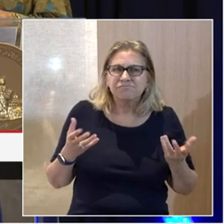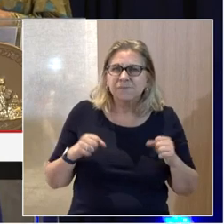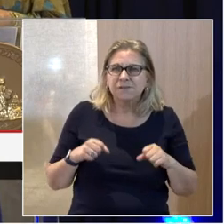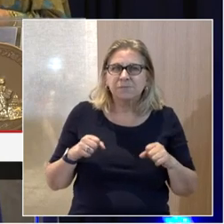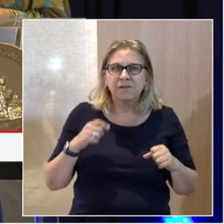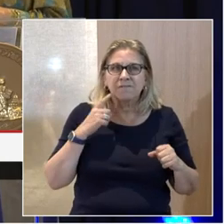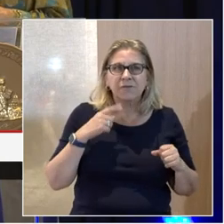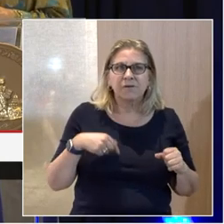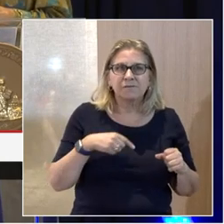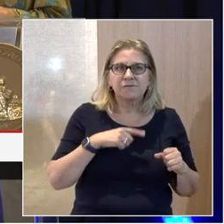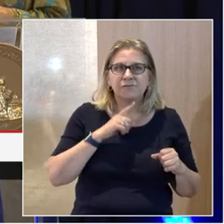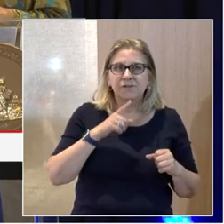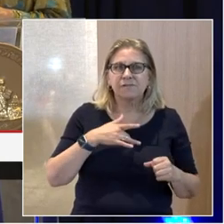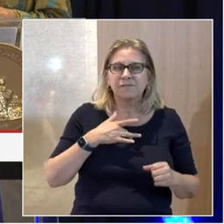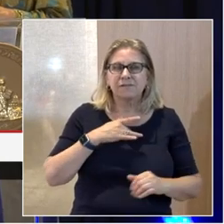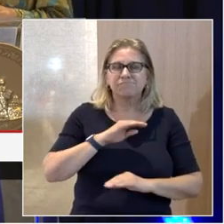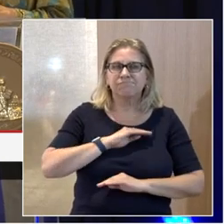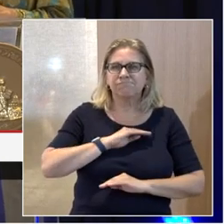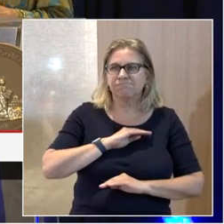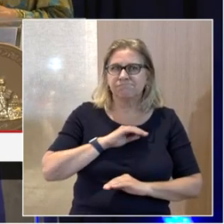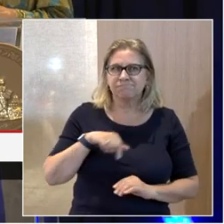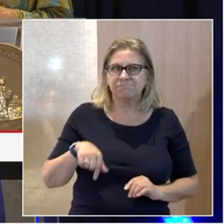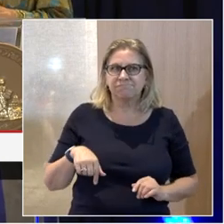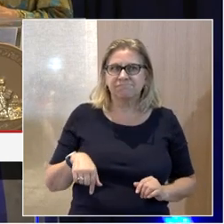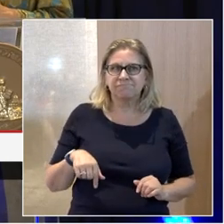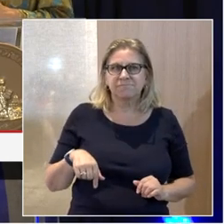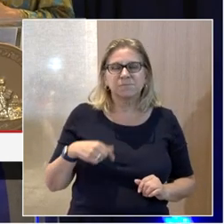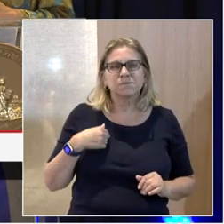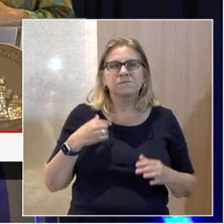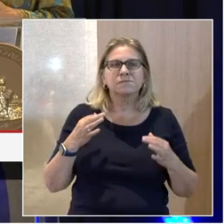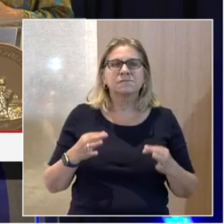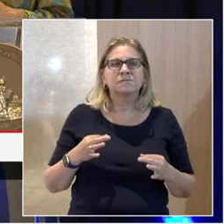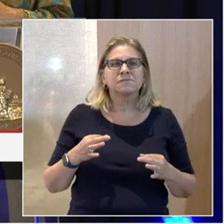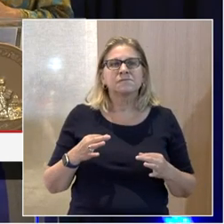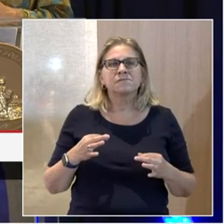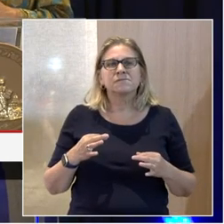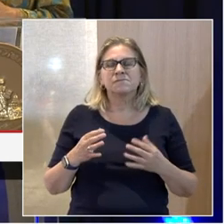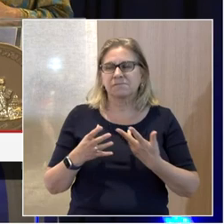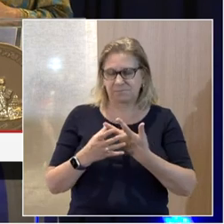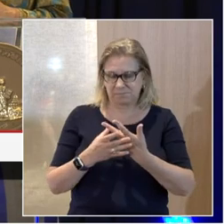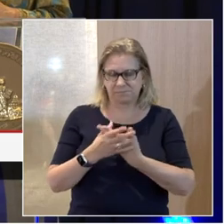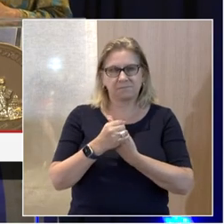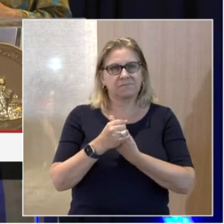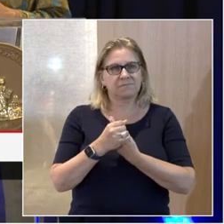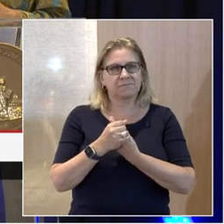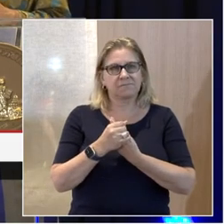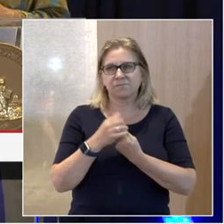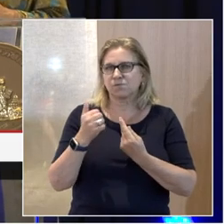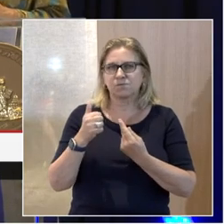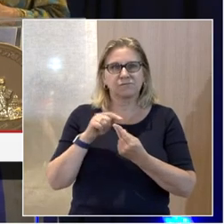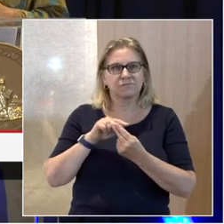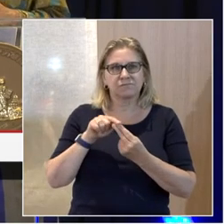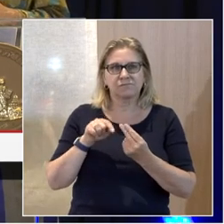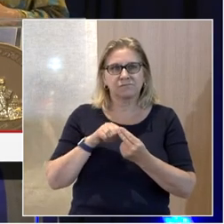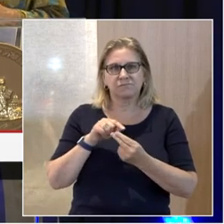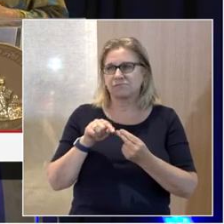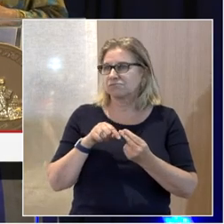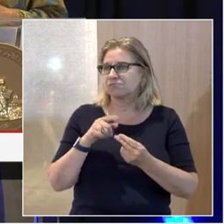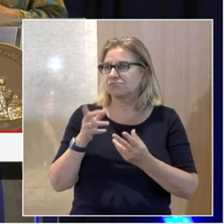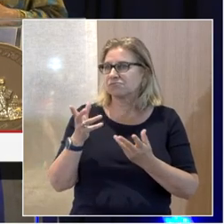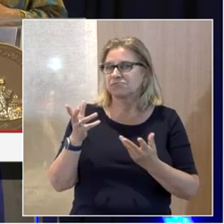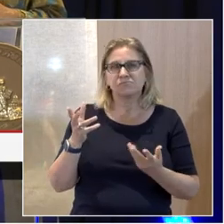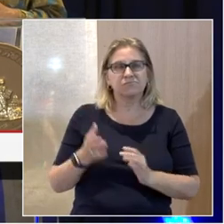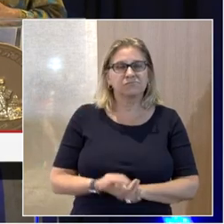if we were to combine any of these three? Anyone want to talk about that? Like, what would